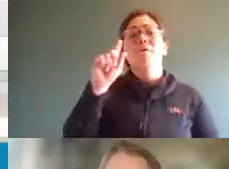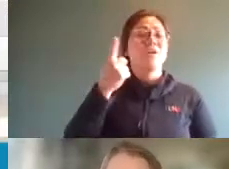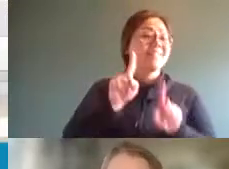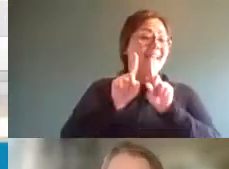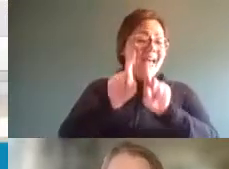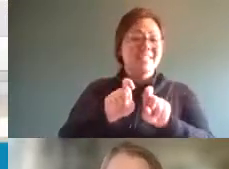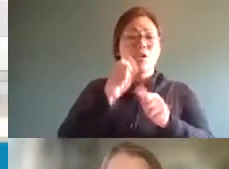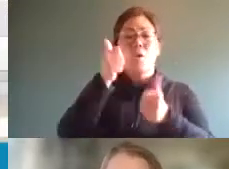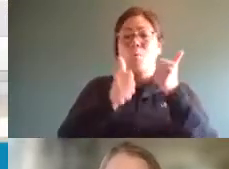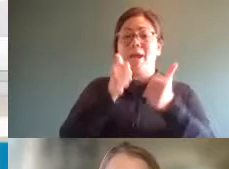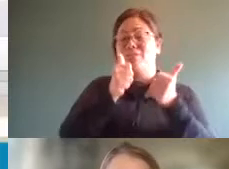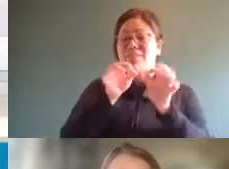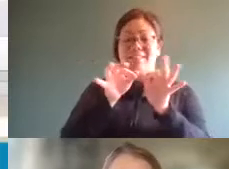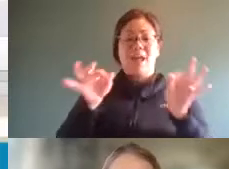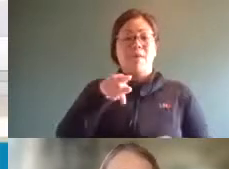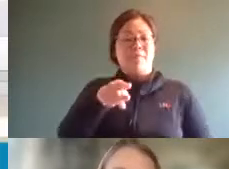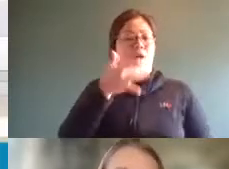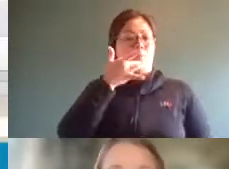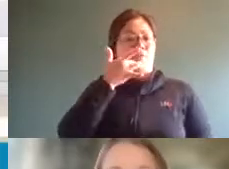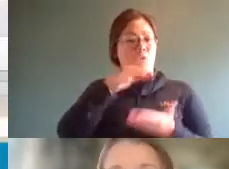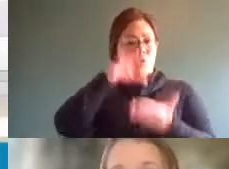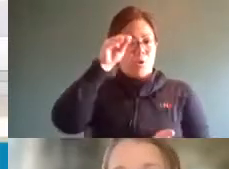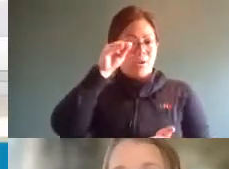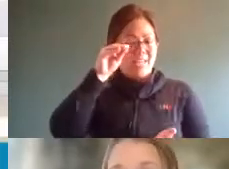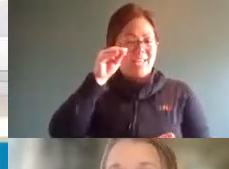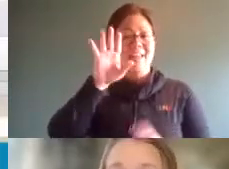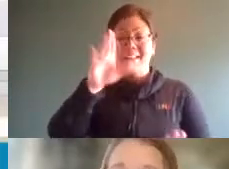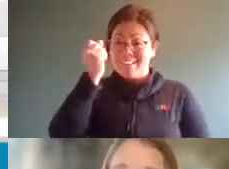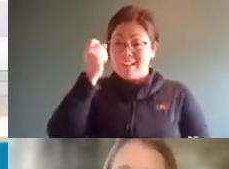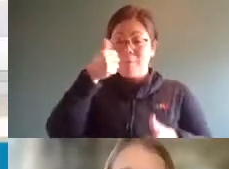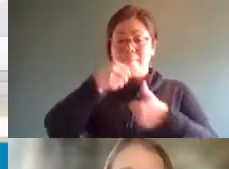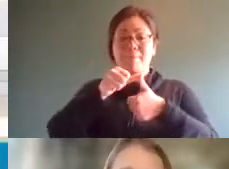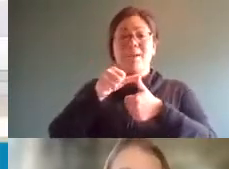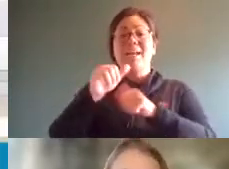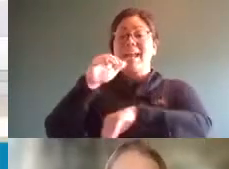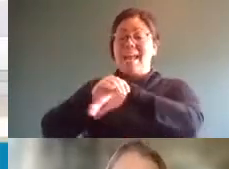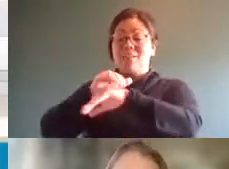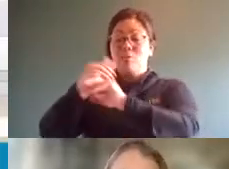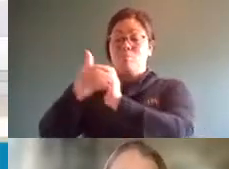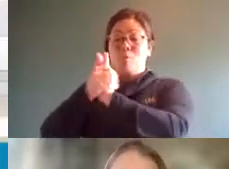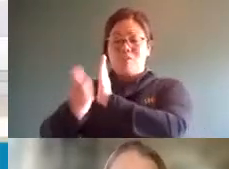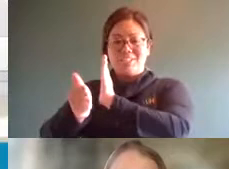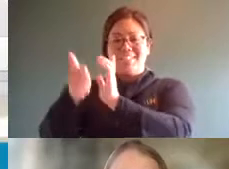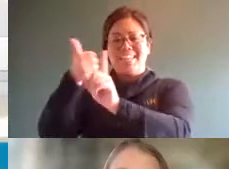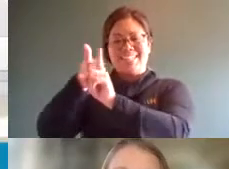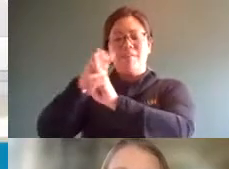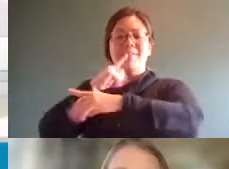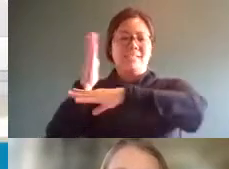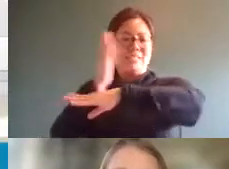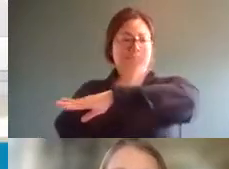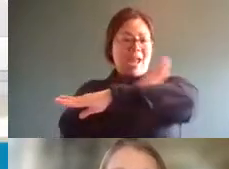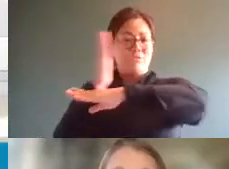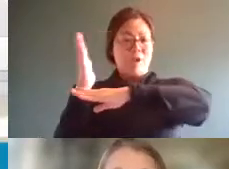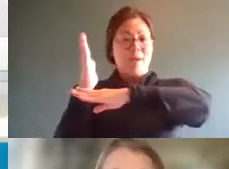the language in which they prefer to learn. Again, remembering that English proficiency is a spectrum. And while